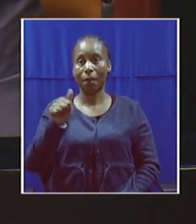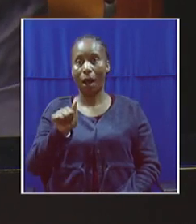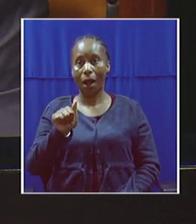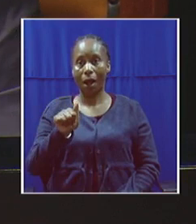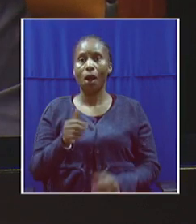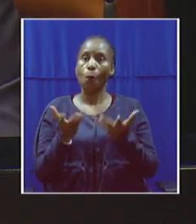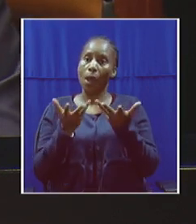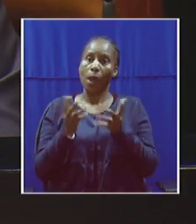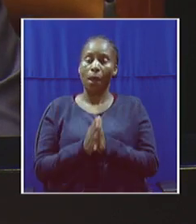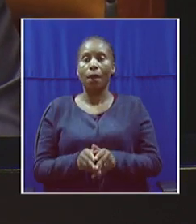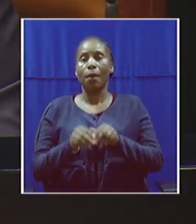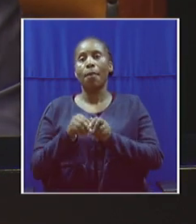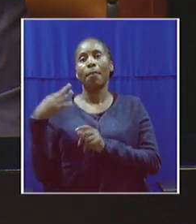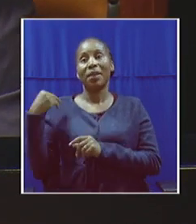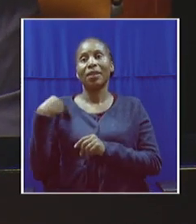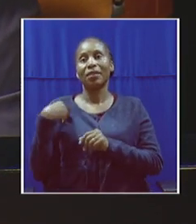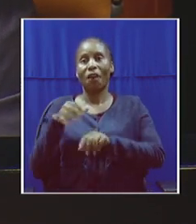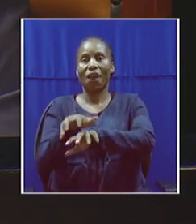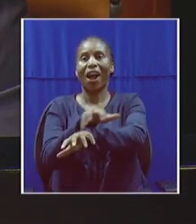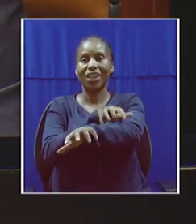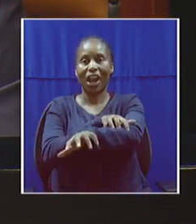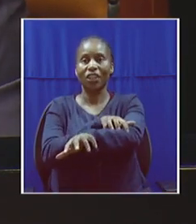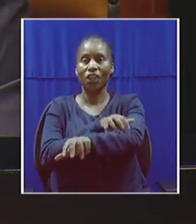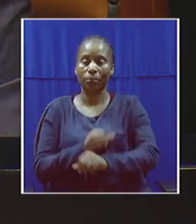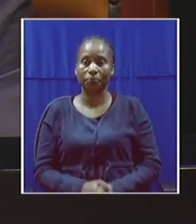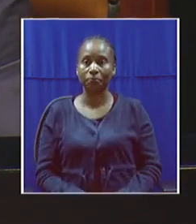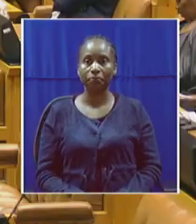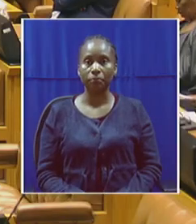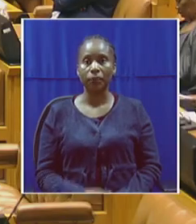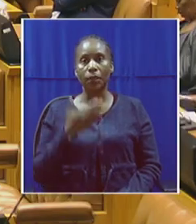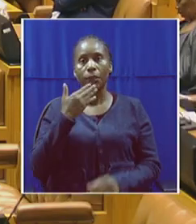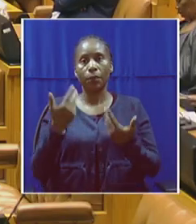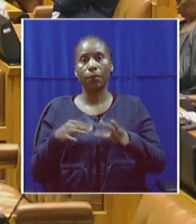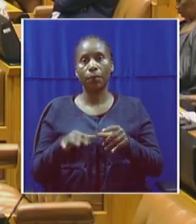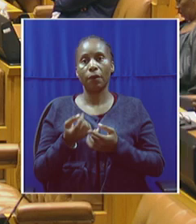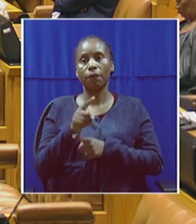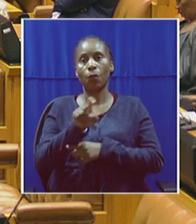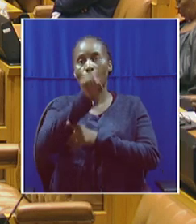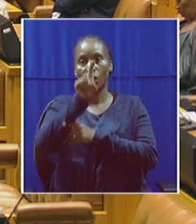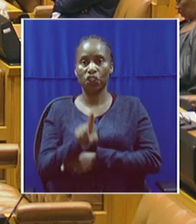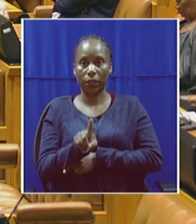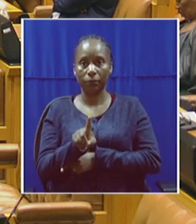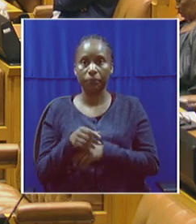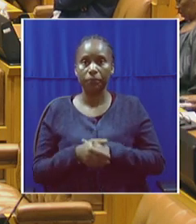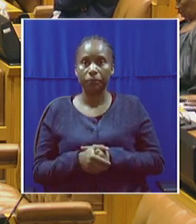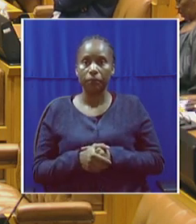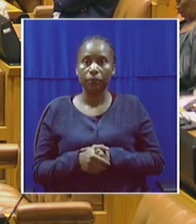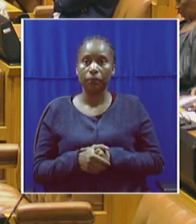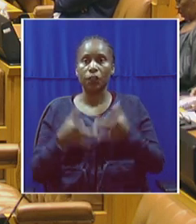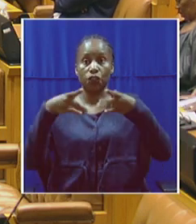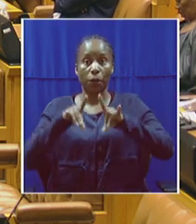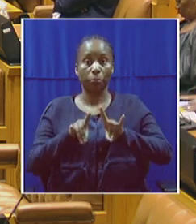agriculture land reform and rural development thank you very much for the question